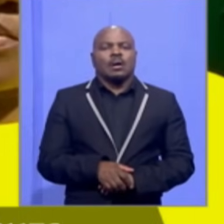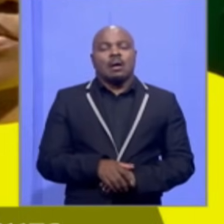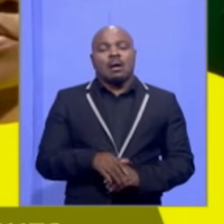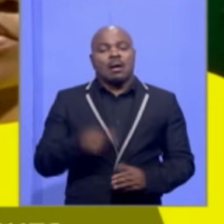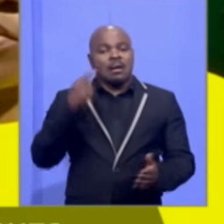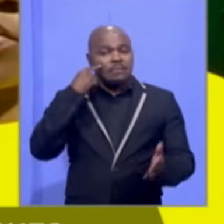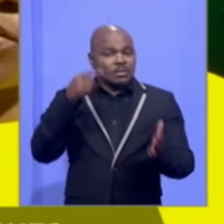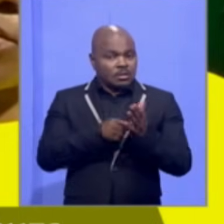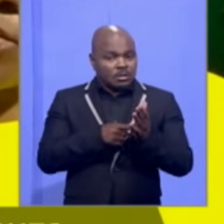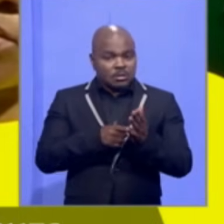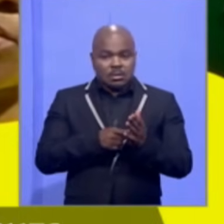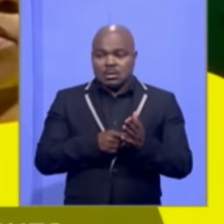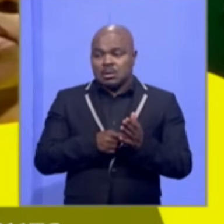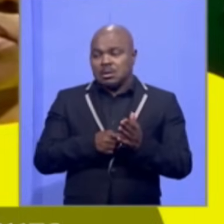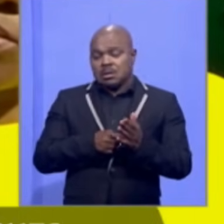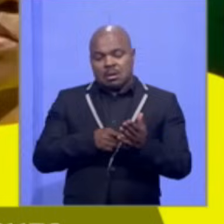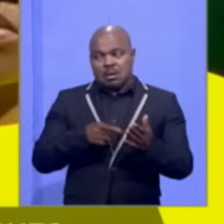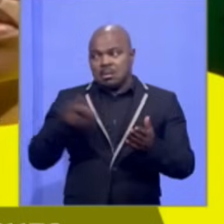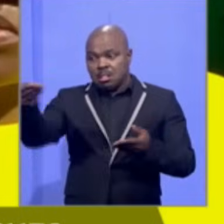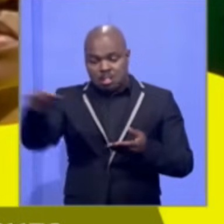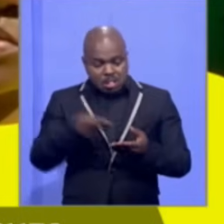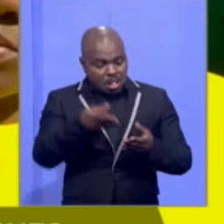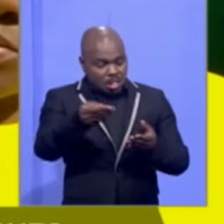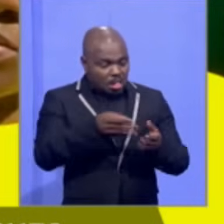evidence that is going to be presented before it,